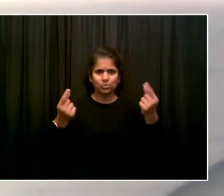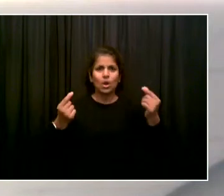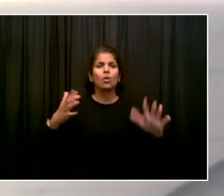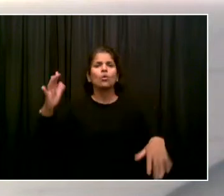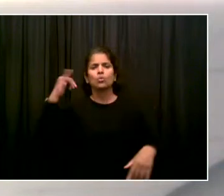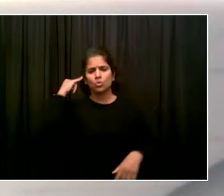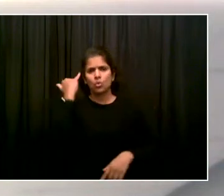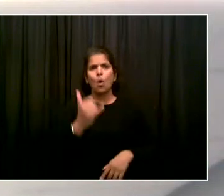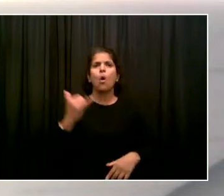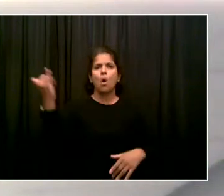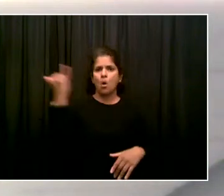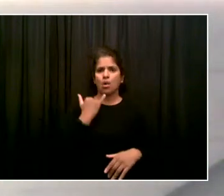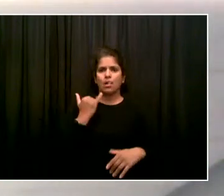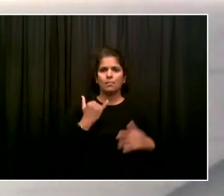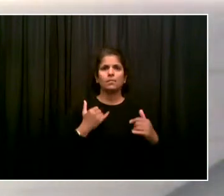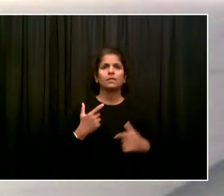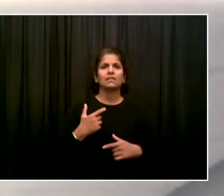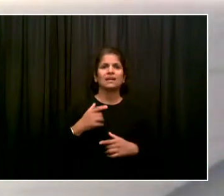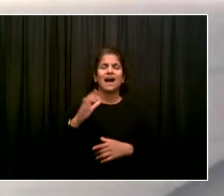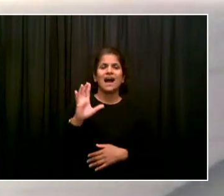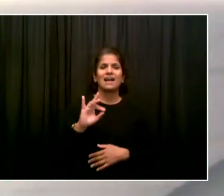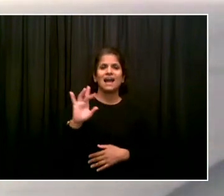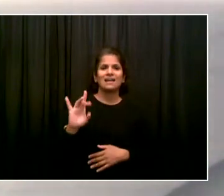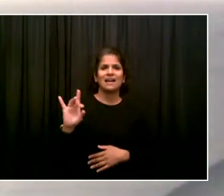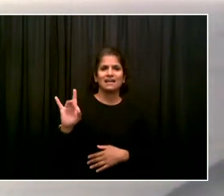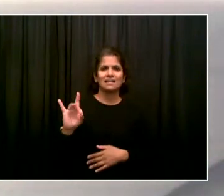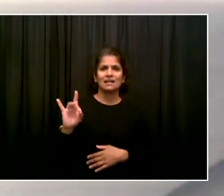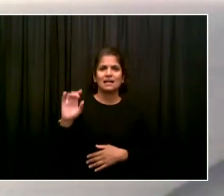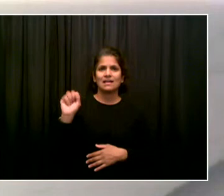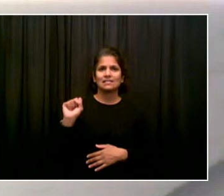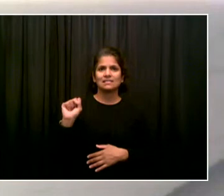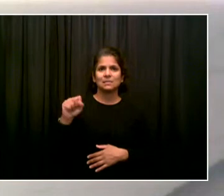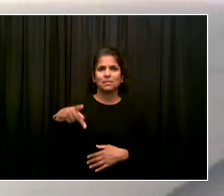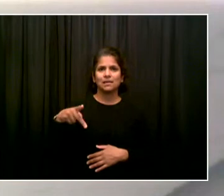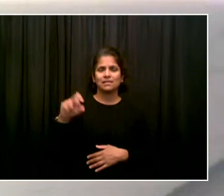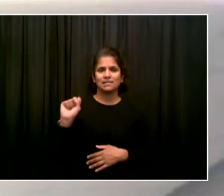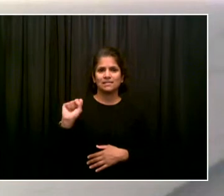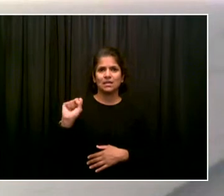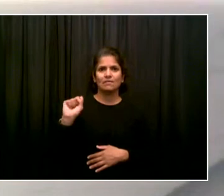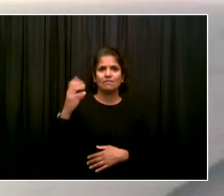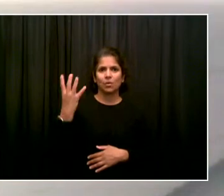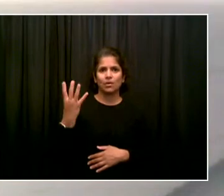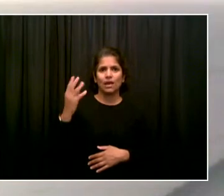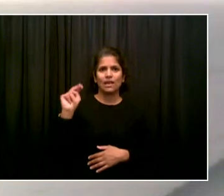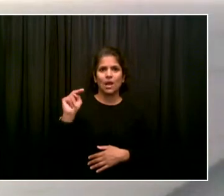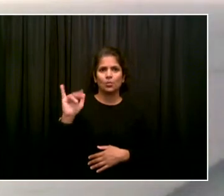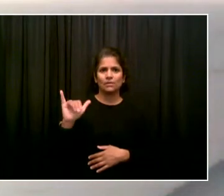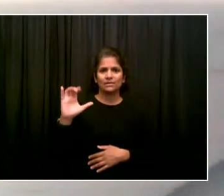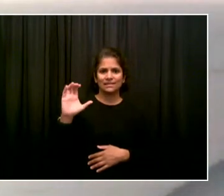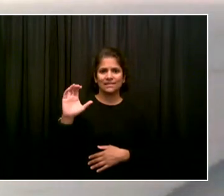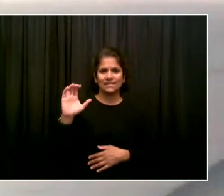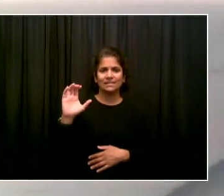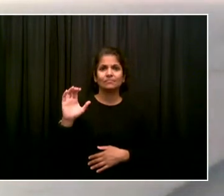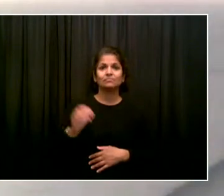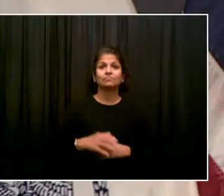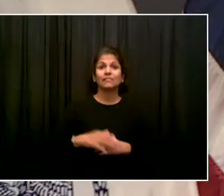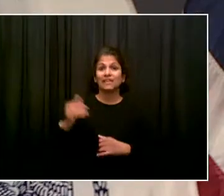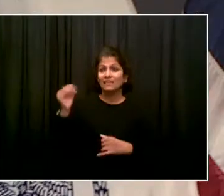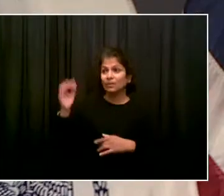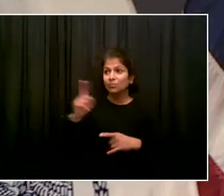888-SBS-4NYC. If you have any concerns or issues with this particular mandate, we're happy to help. Thank you. Go ahead,